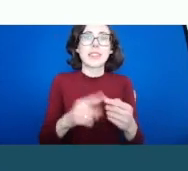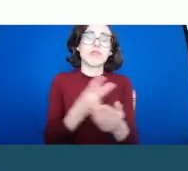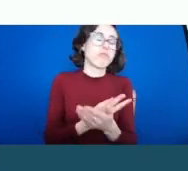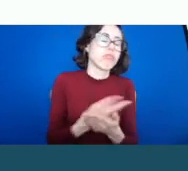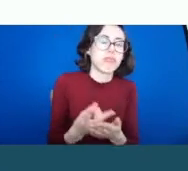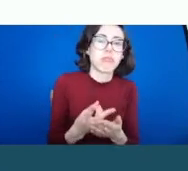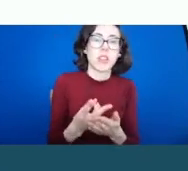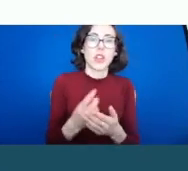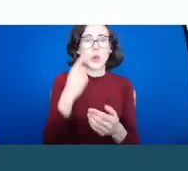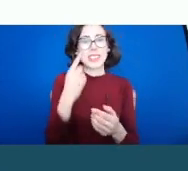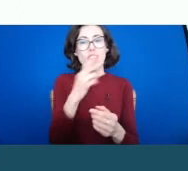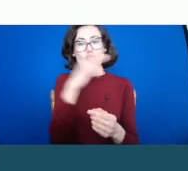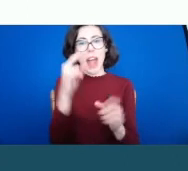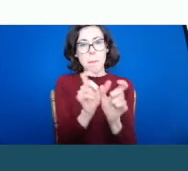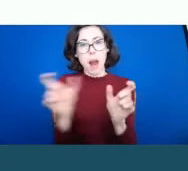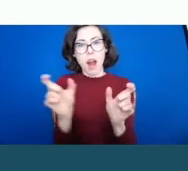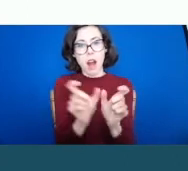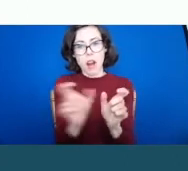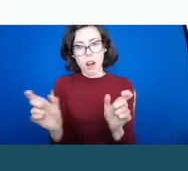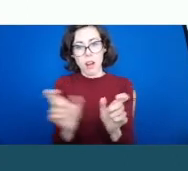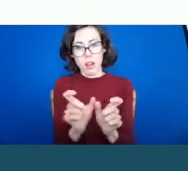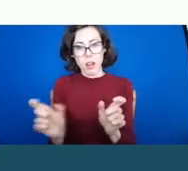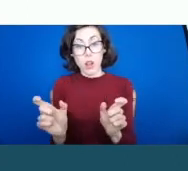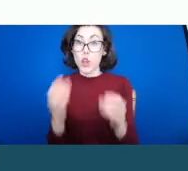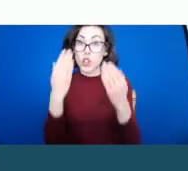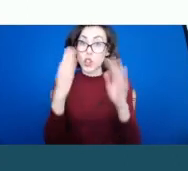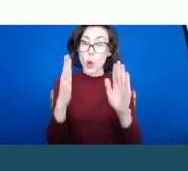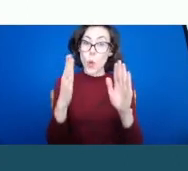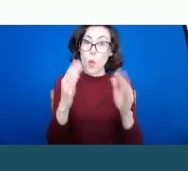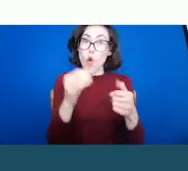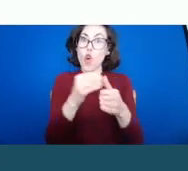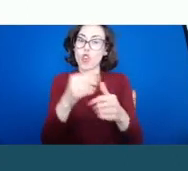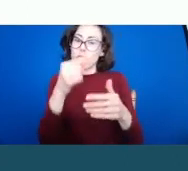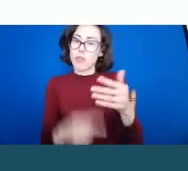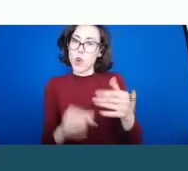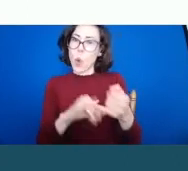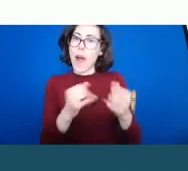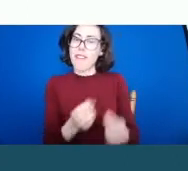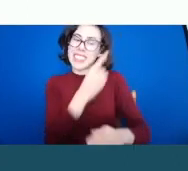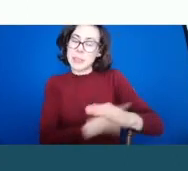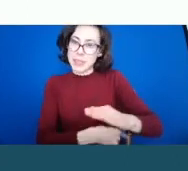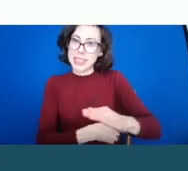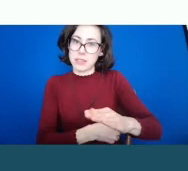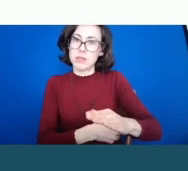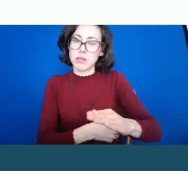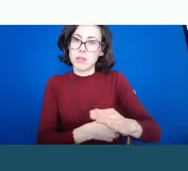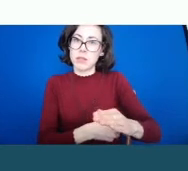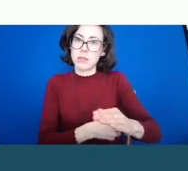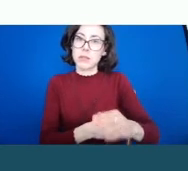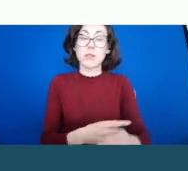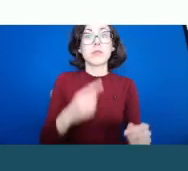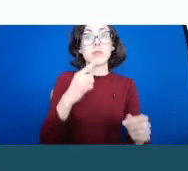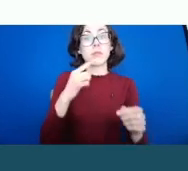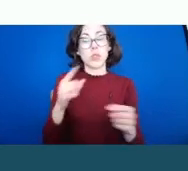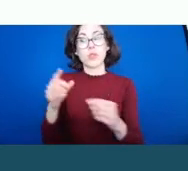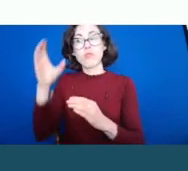the screen are showing the rates of these secondary conditions among people with disabilities. And where we could find data on